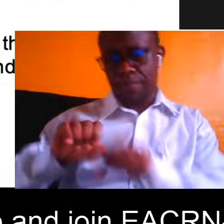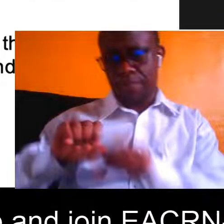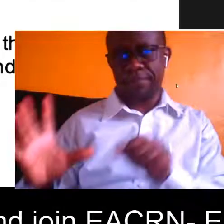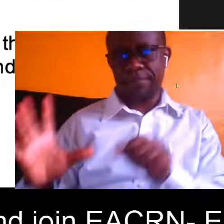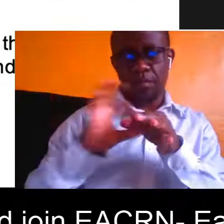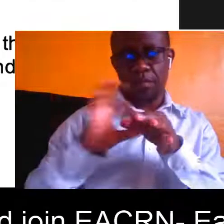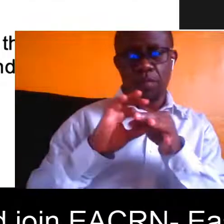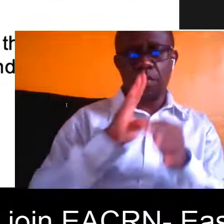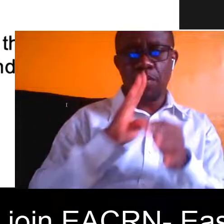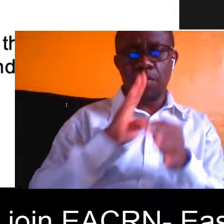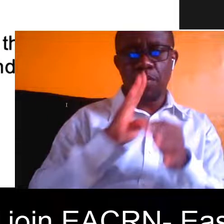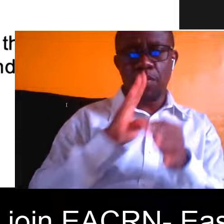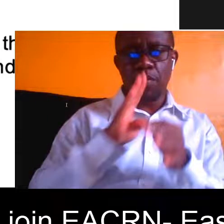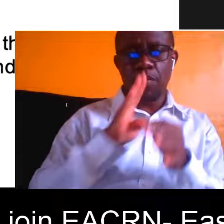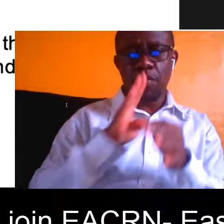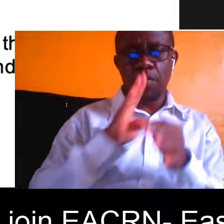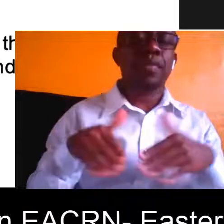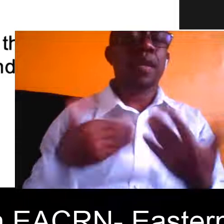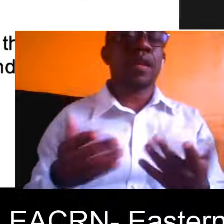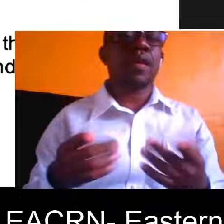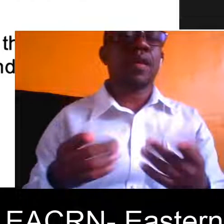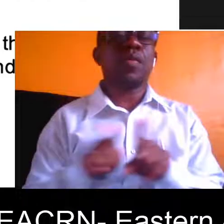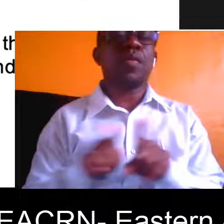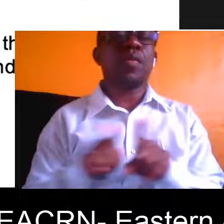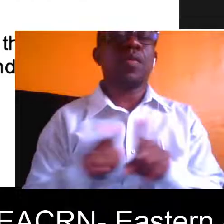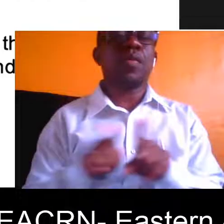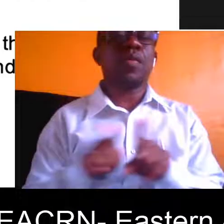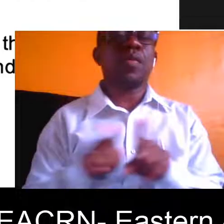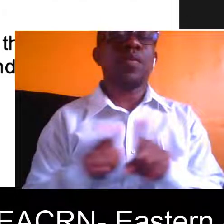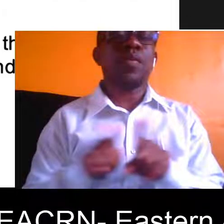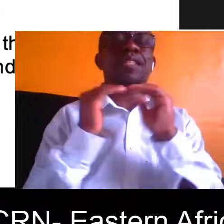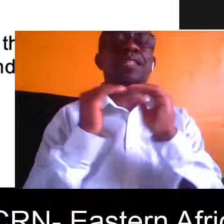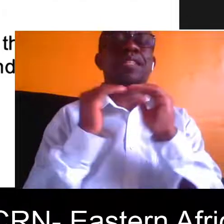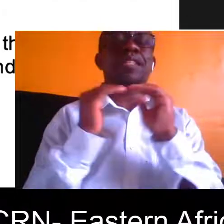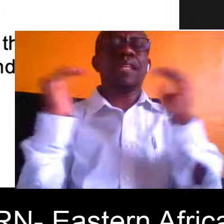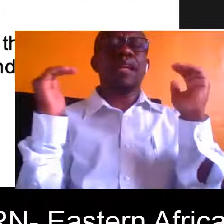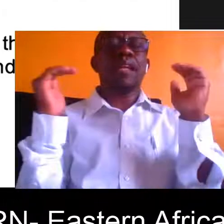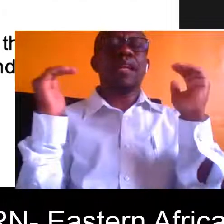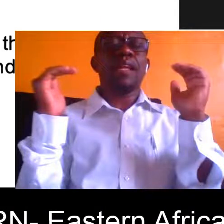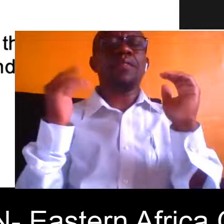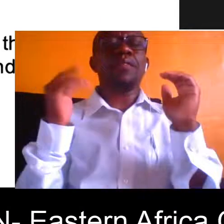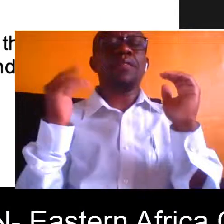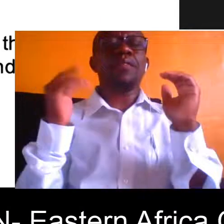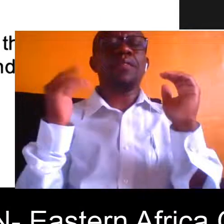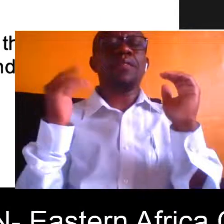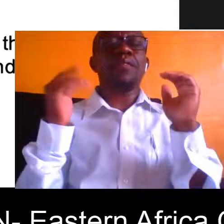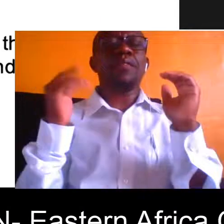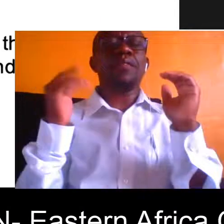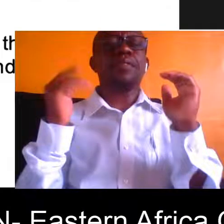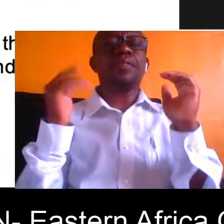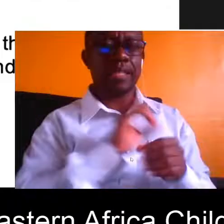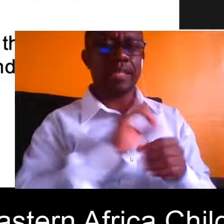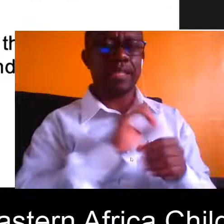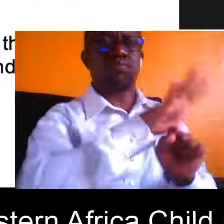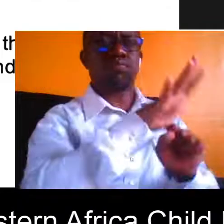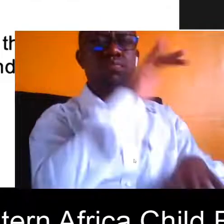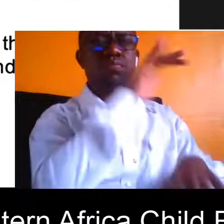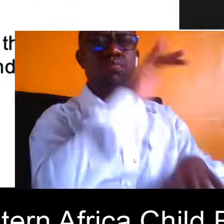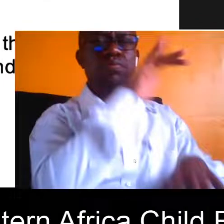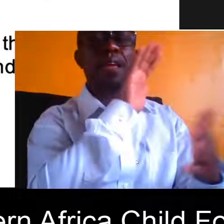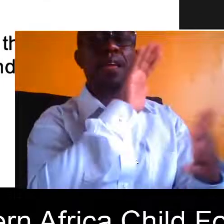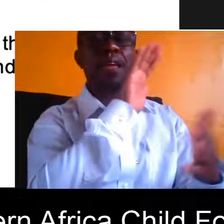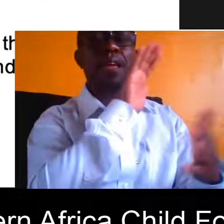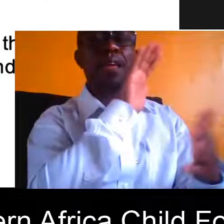at the various levels in regard to the impact of COVID-19 on the rights of the